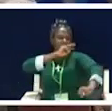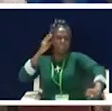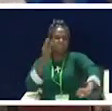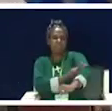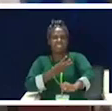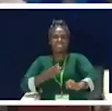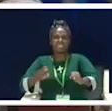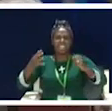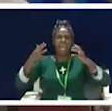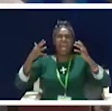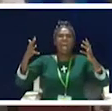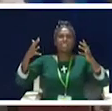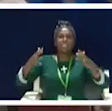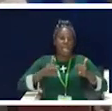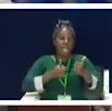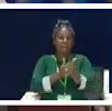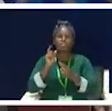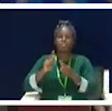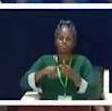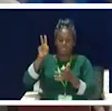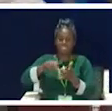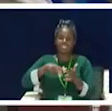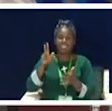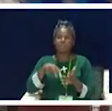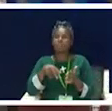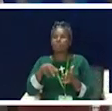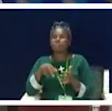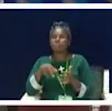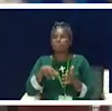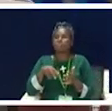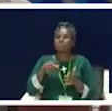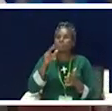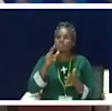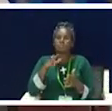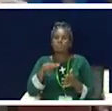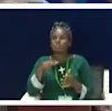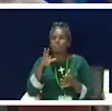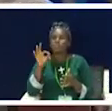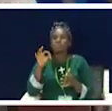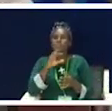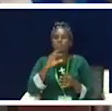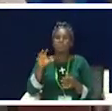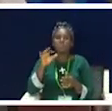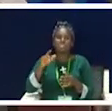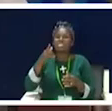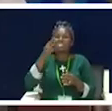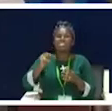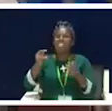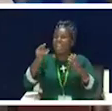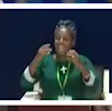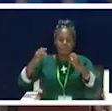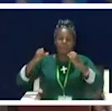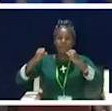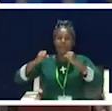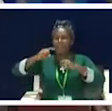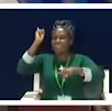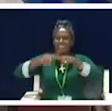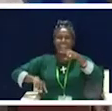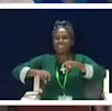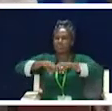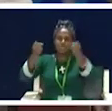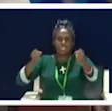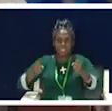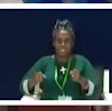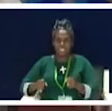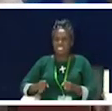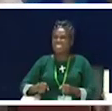Psalm 89, verse 13, strong is this hand, is the unbreakable hand that can break stronghold